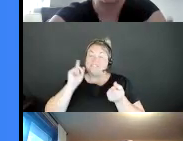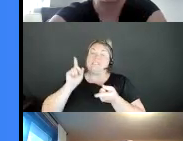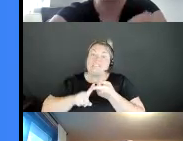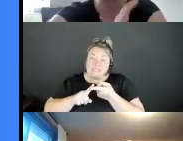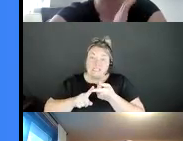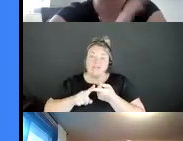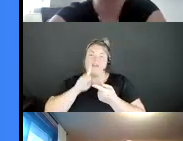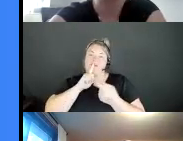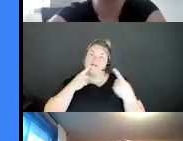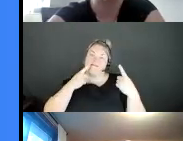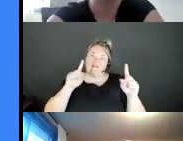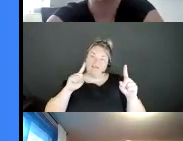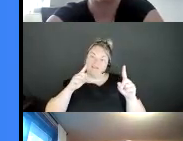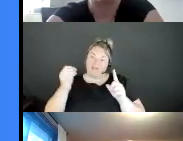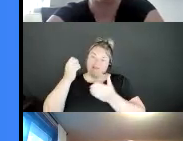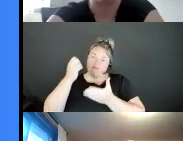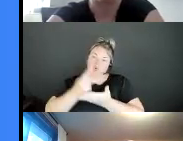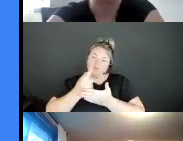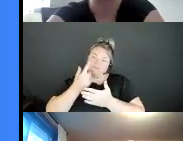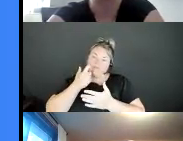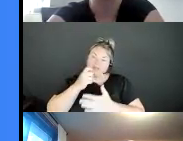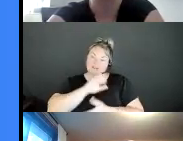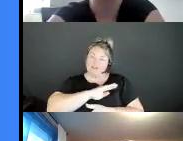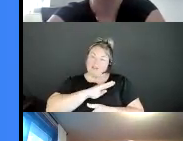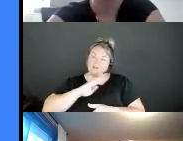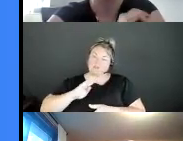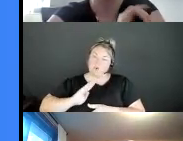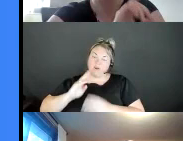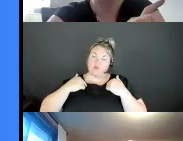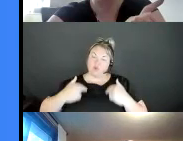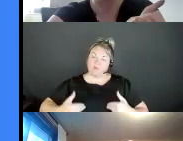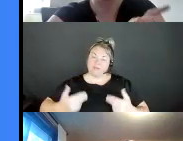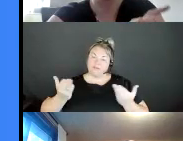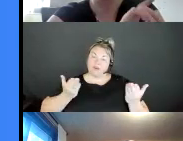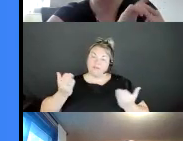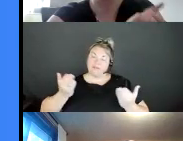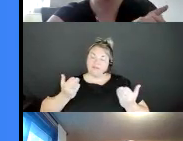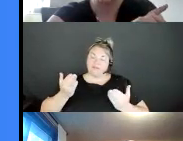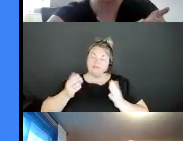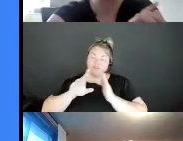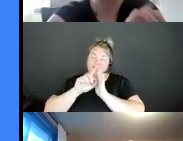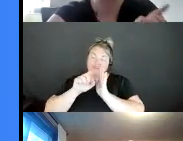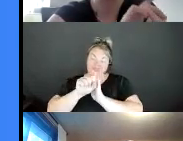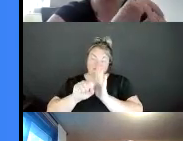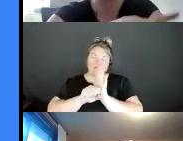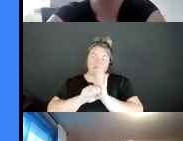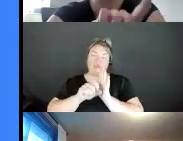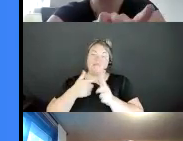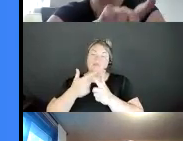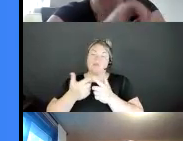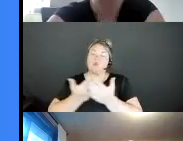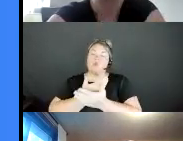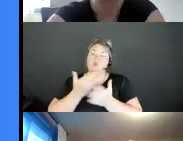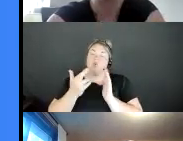are effective and approved by the State Board of Human Services. And then the new regulations will apply once an